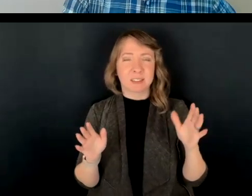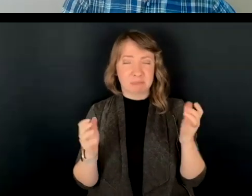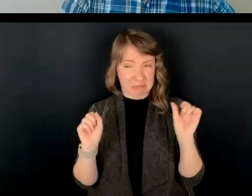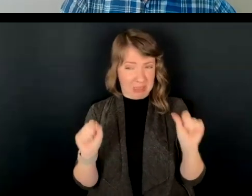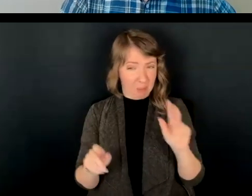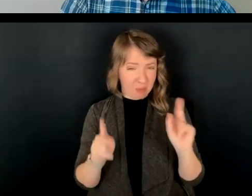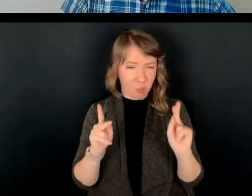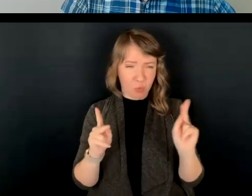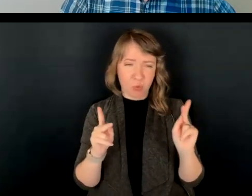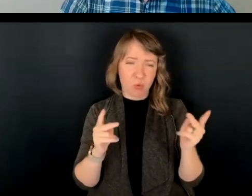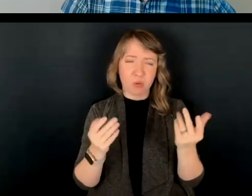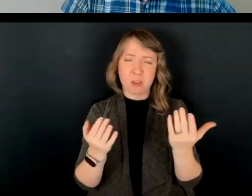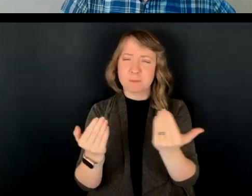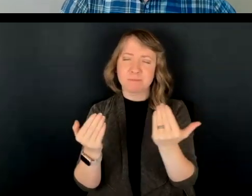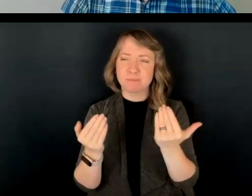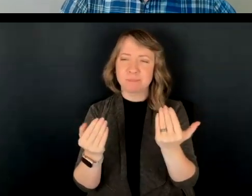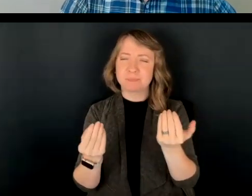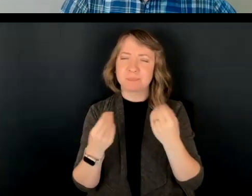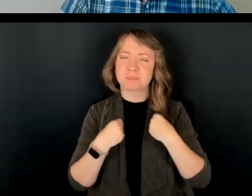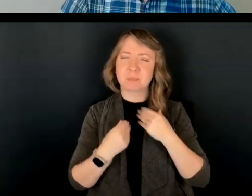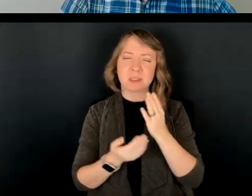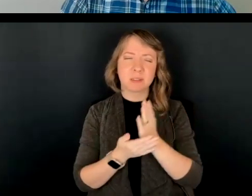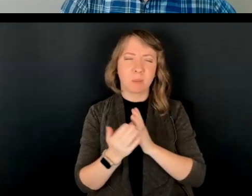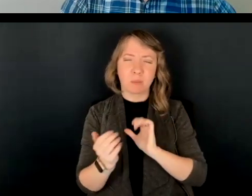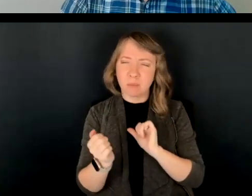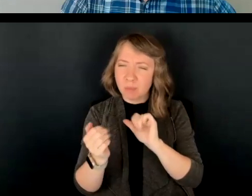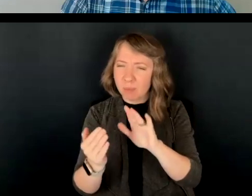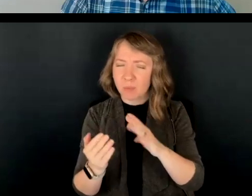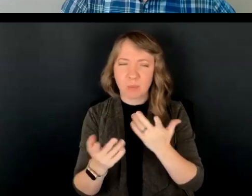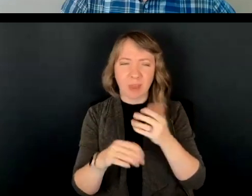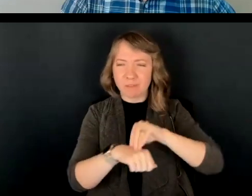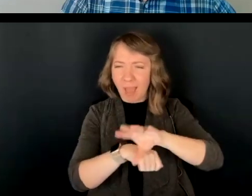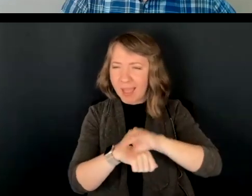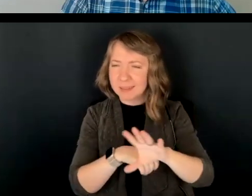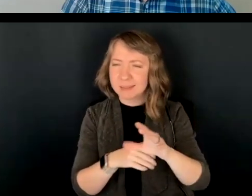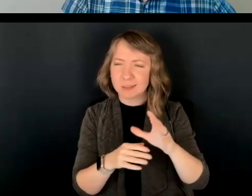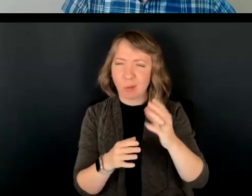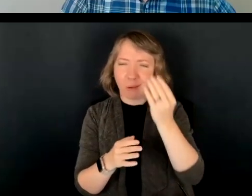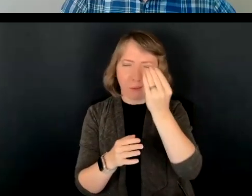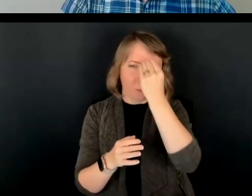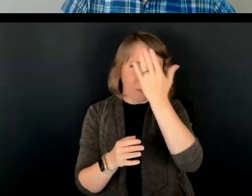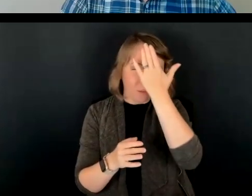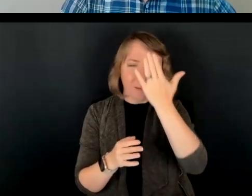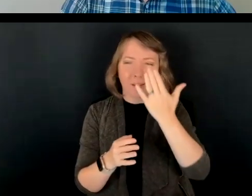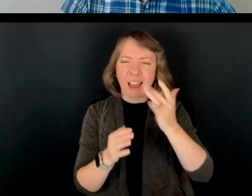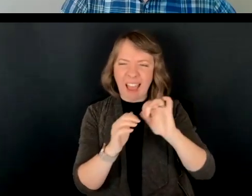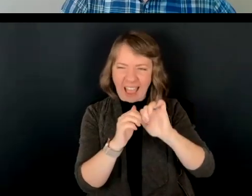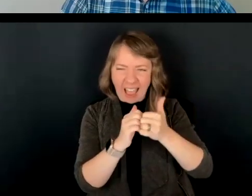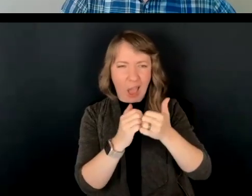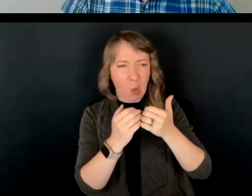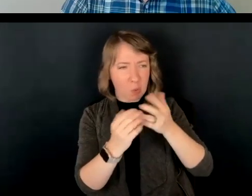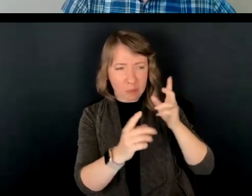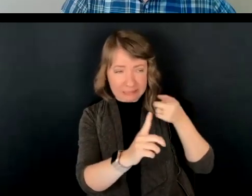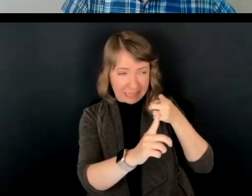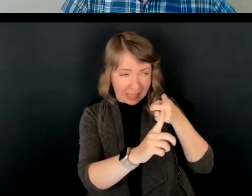on like what are some strategies or just advice or lessons learned on getting to that yes, and kind